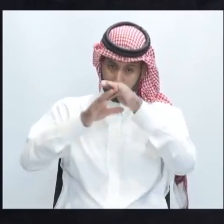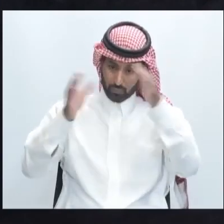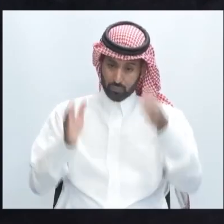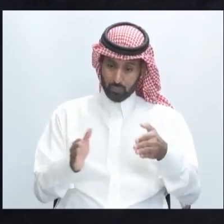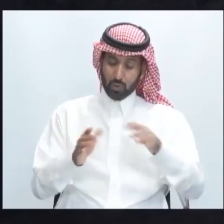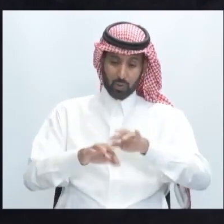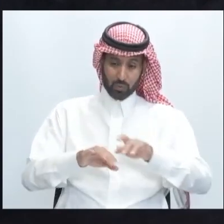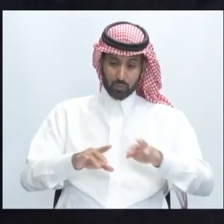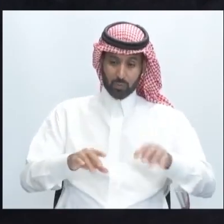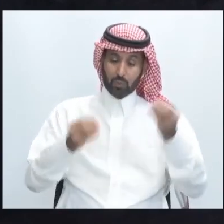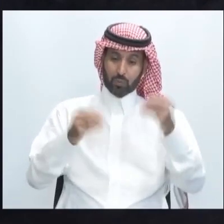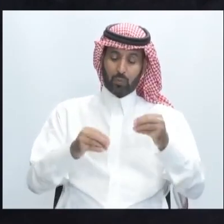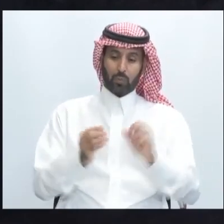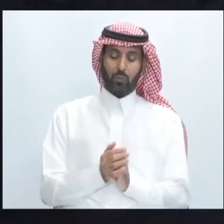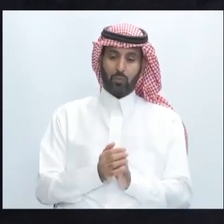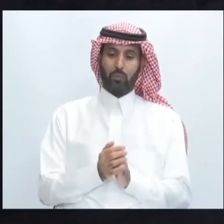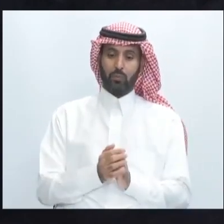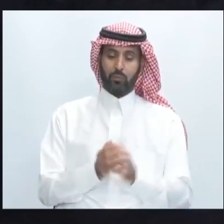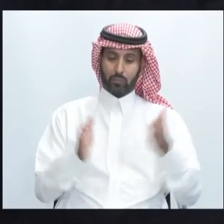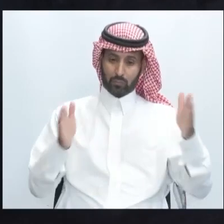So which word is